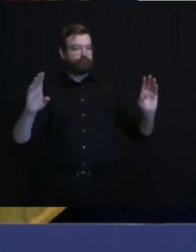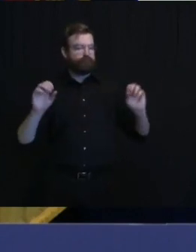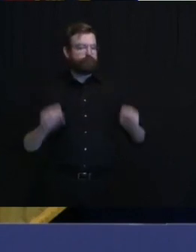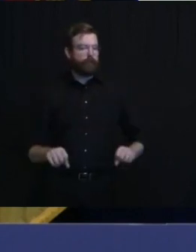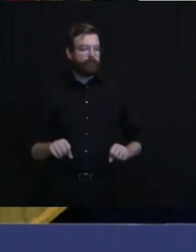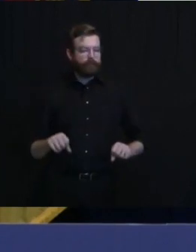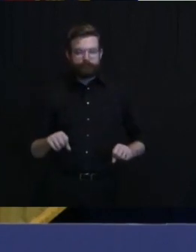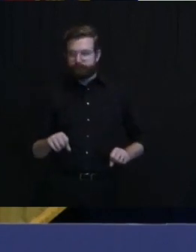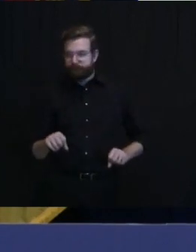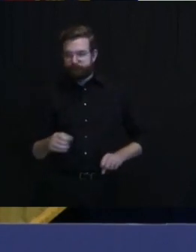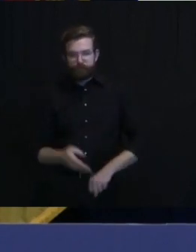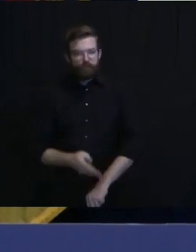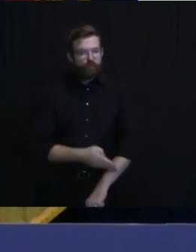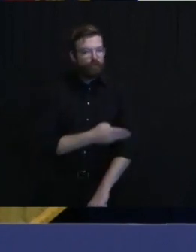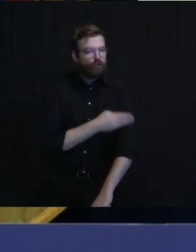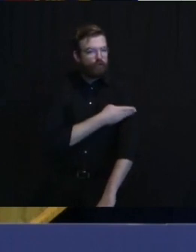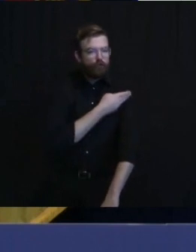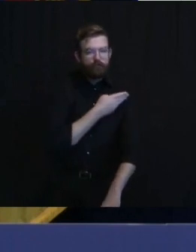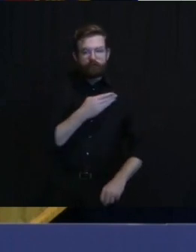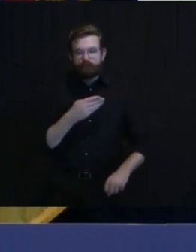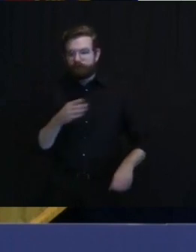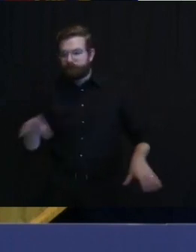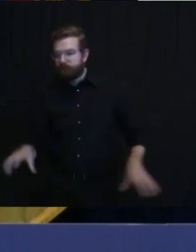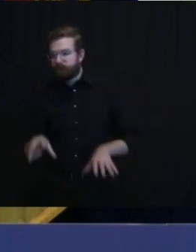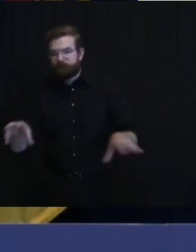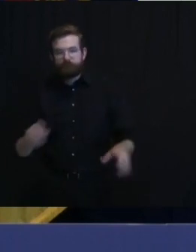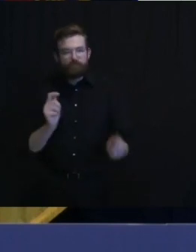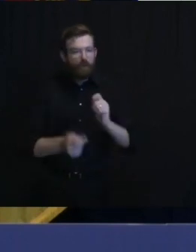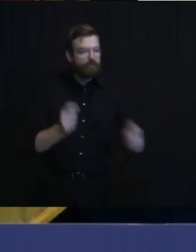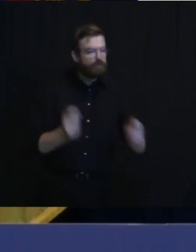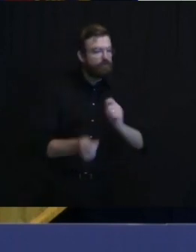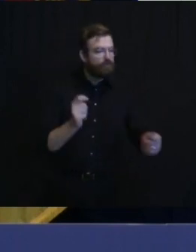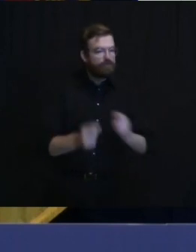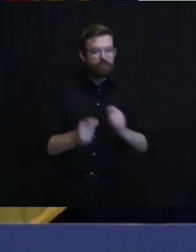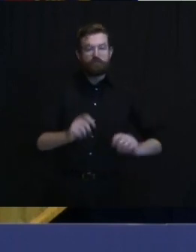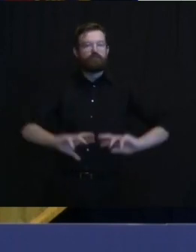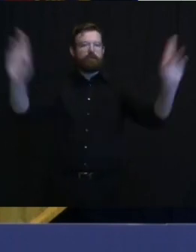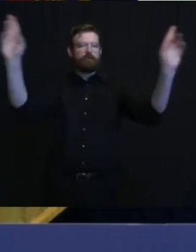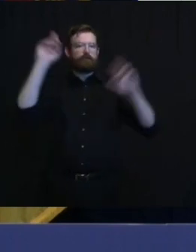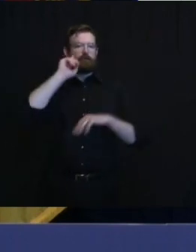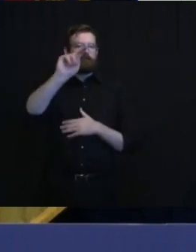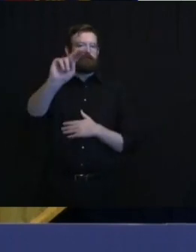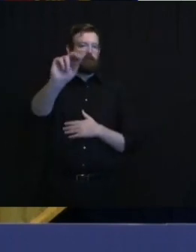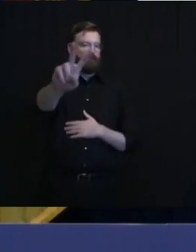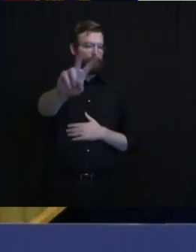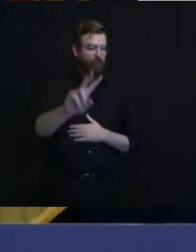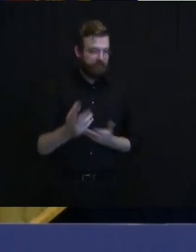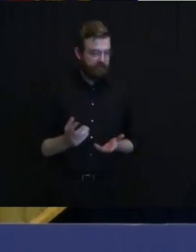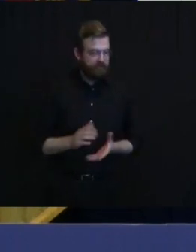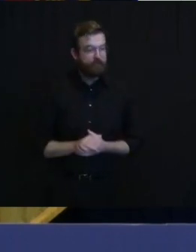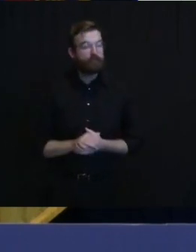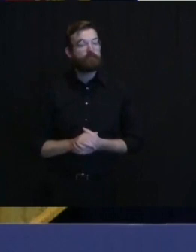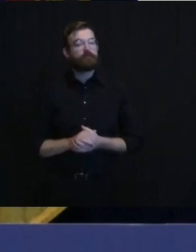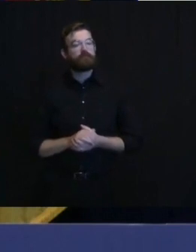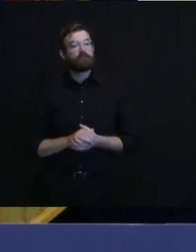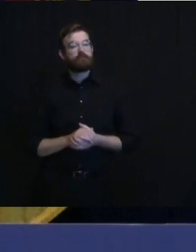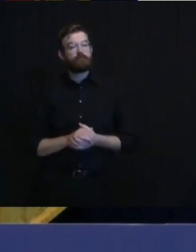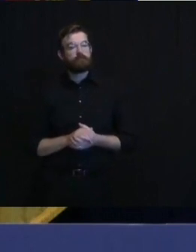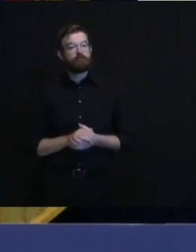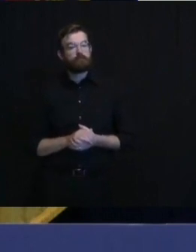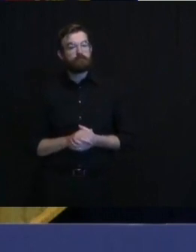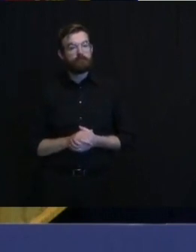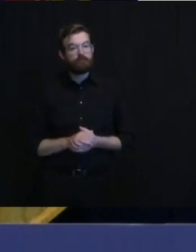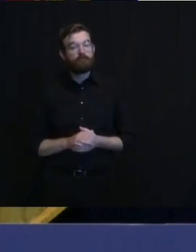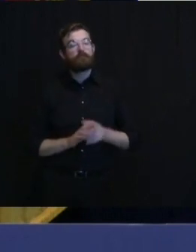Yeah, I just would say one thing on testing before we hand it to the experts. Our capacity is outstripping demand.